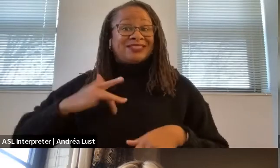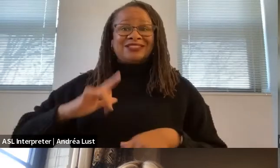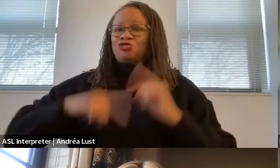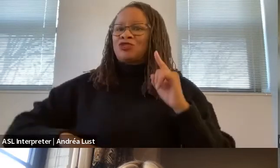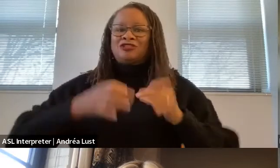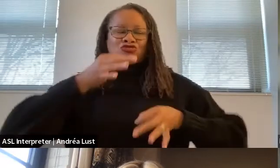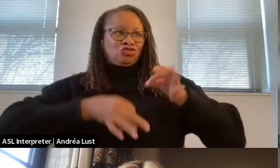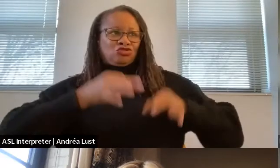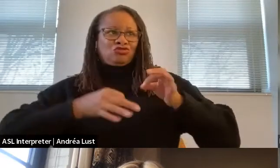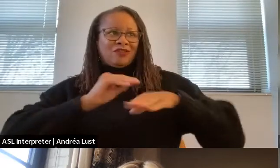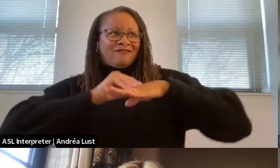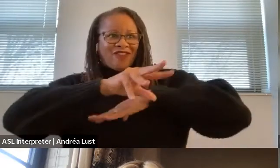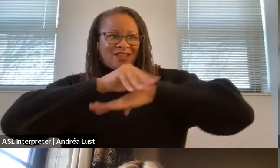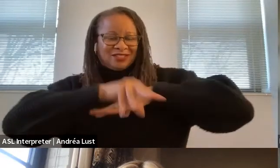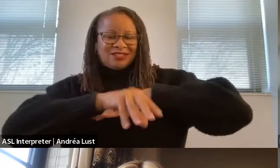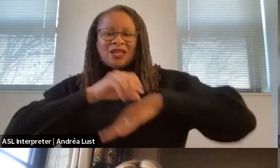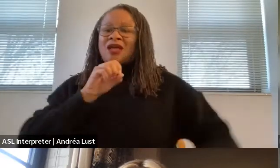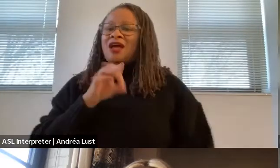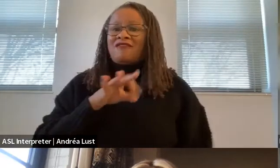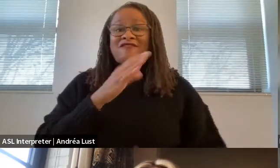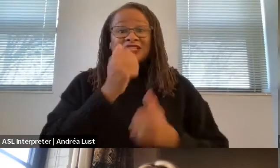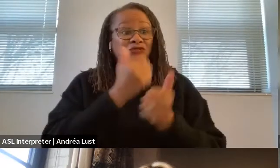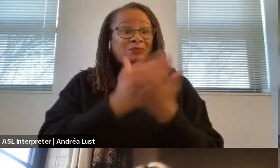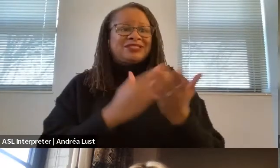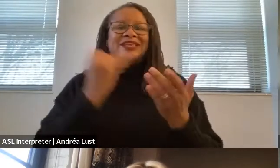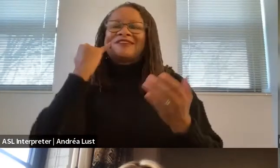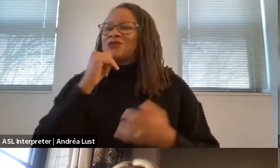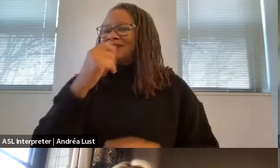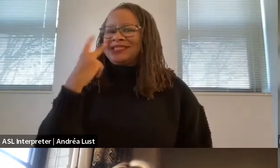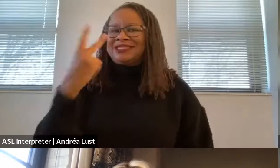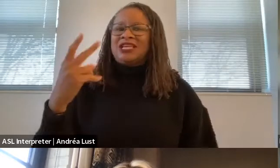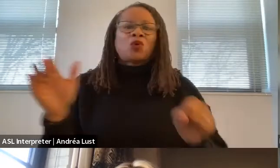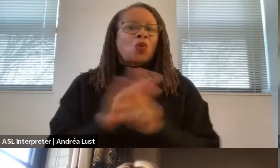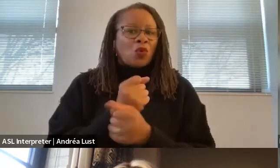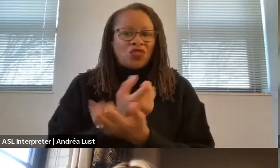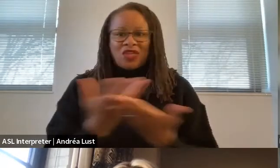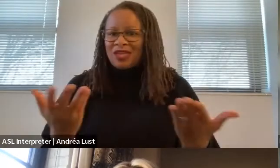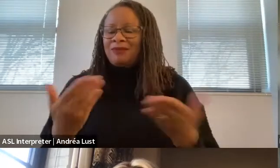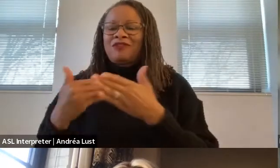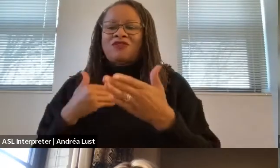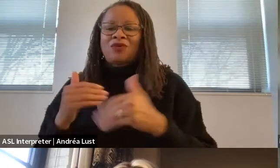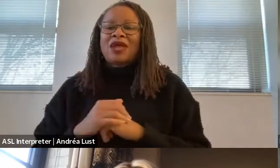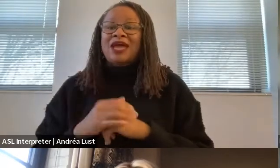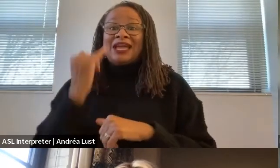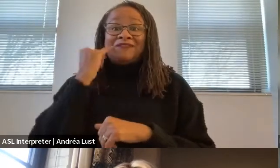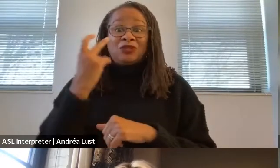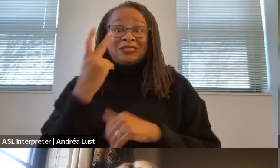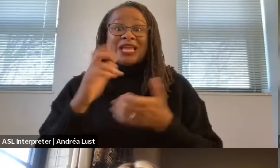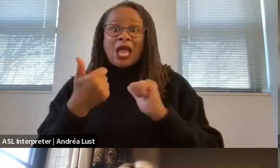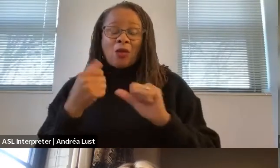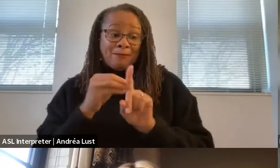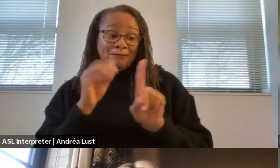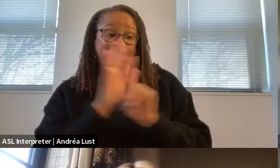judge of the effect of a piece if you didn't see the whole thing before, and like if you see how it impacted